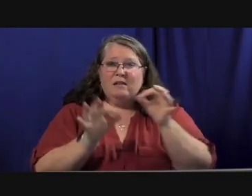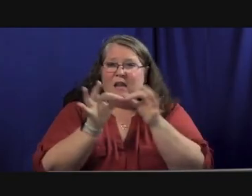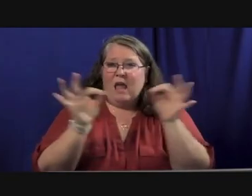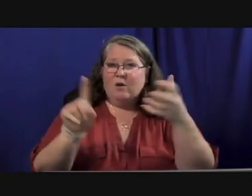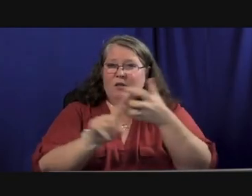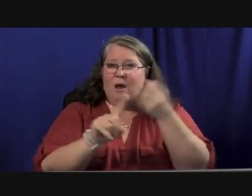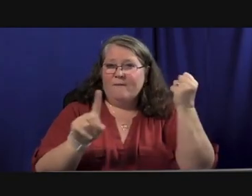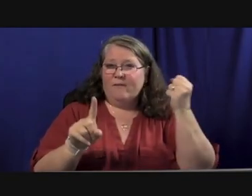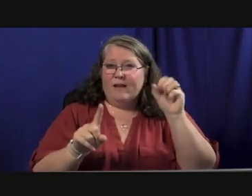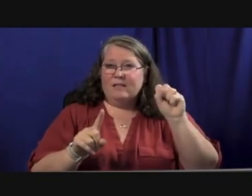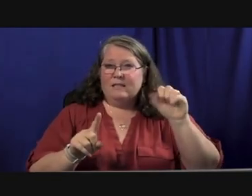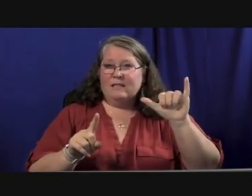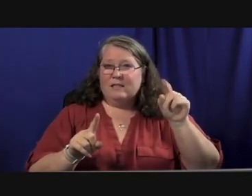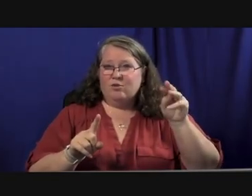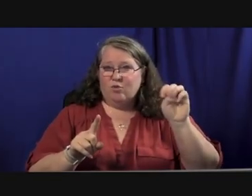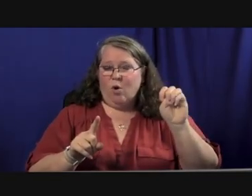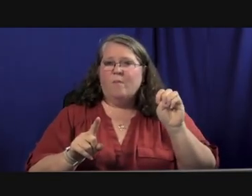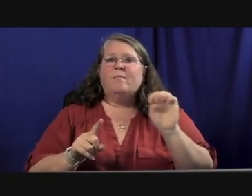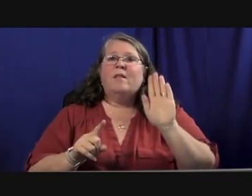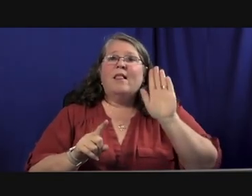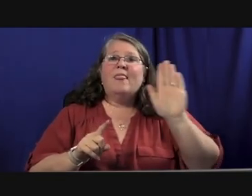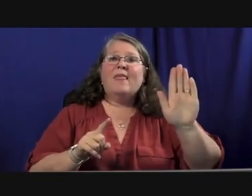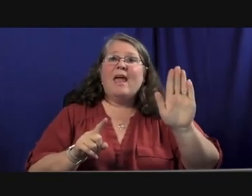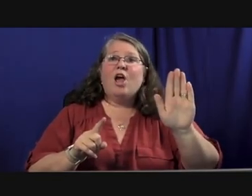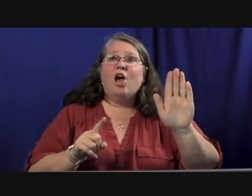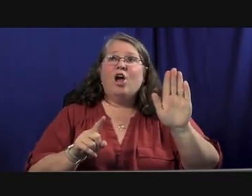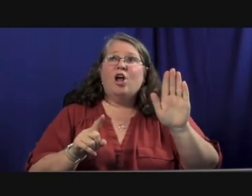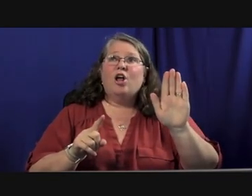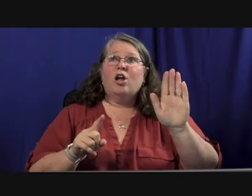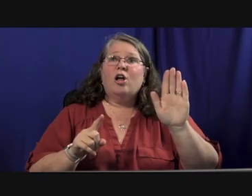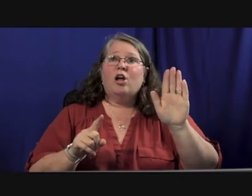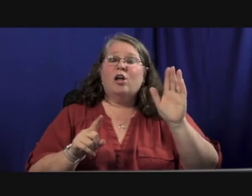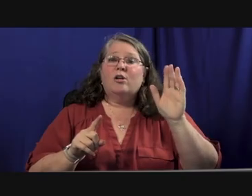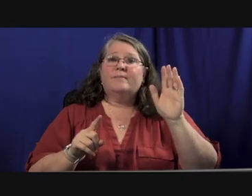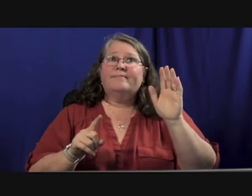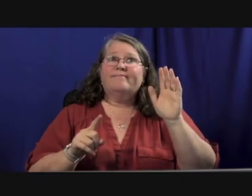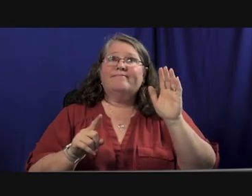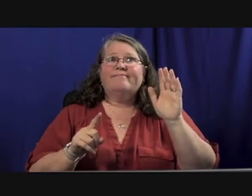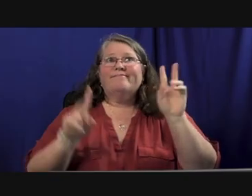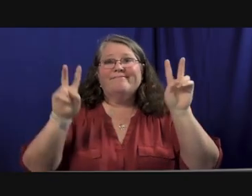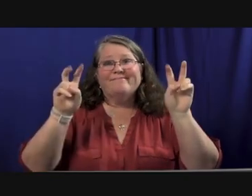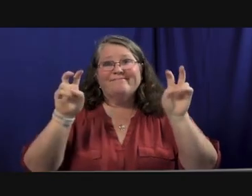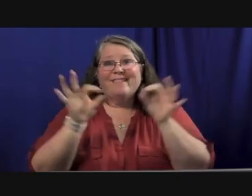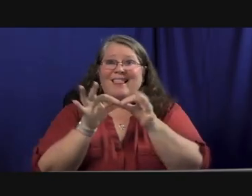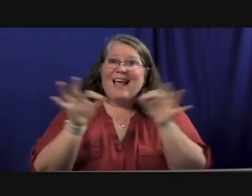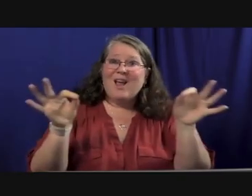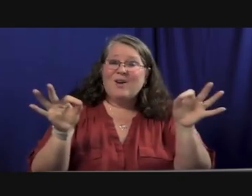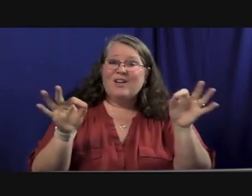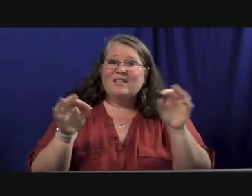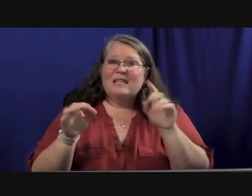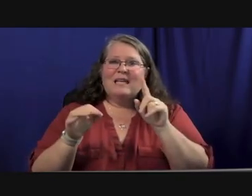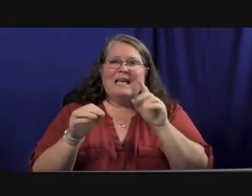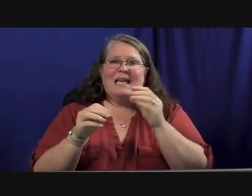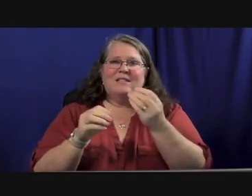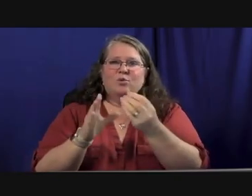folks with LDS, language deprivation syndrome, their